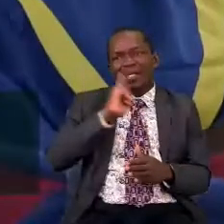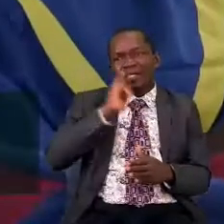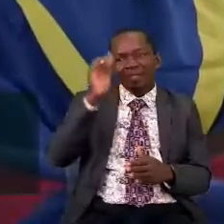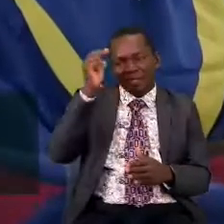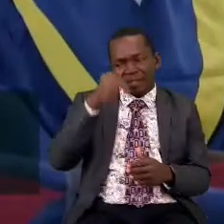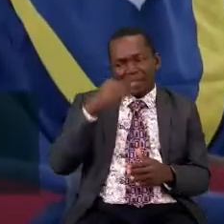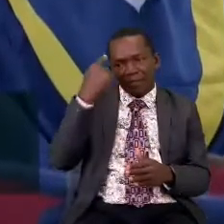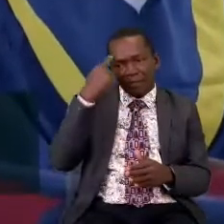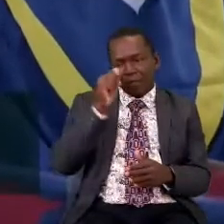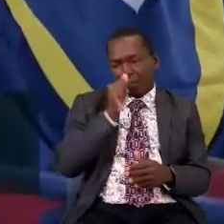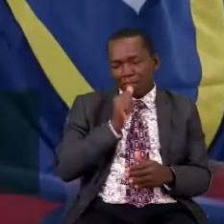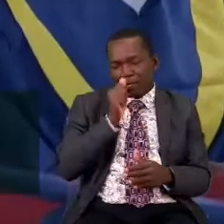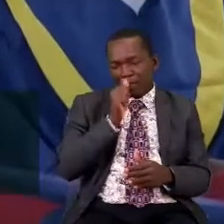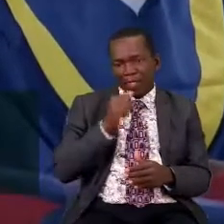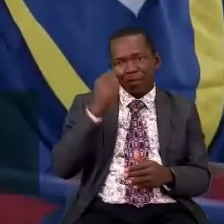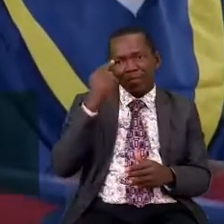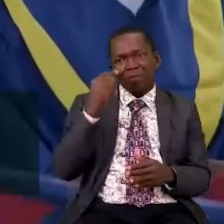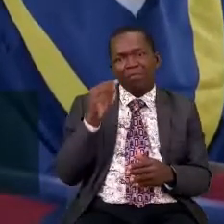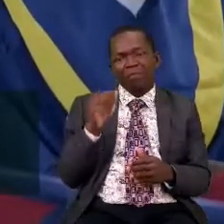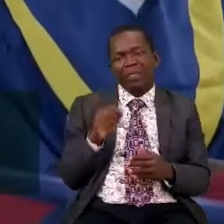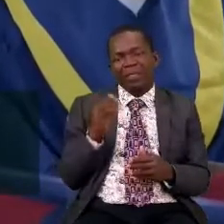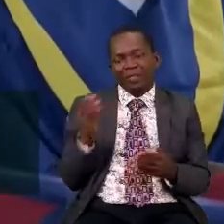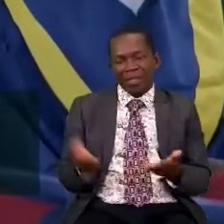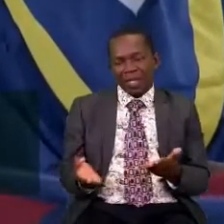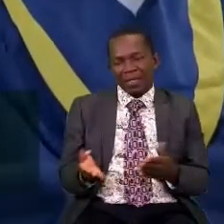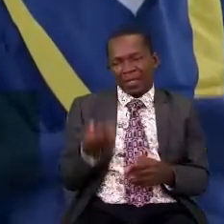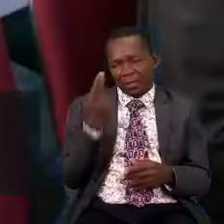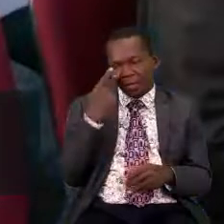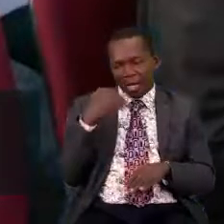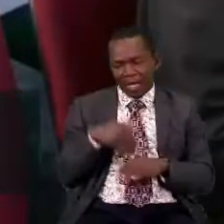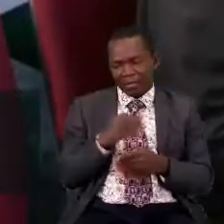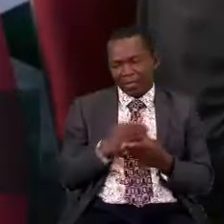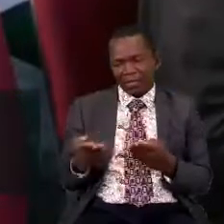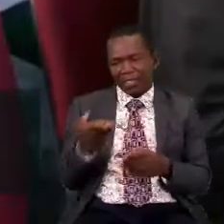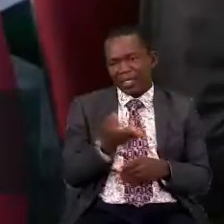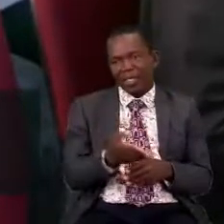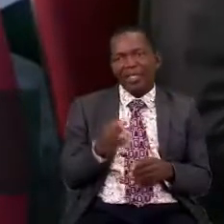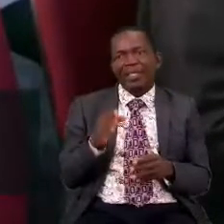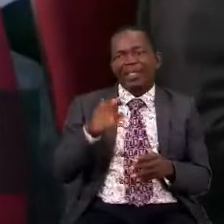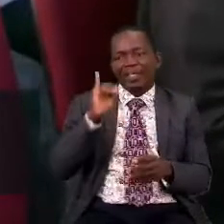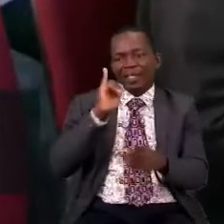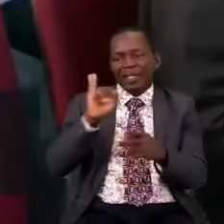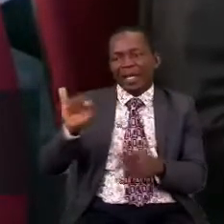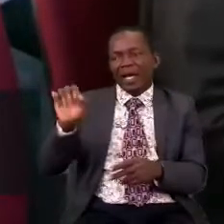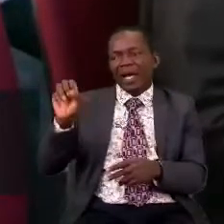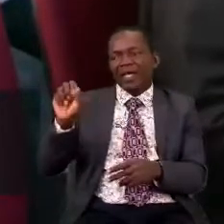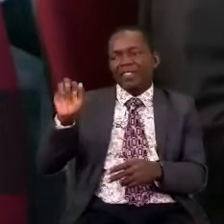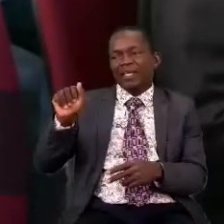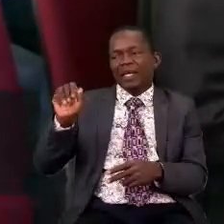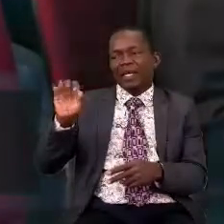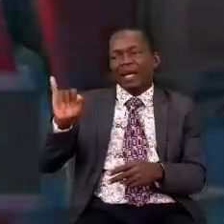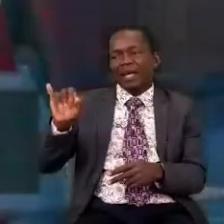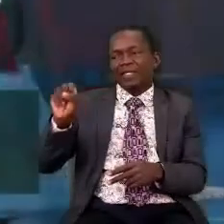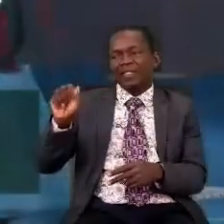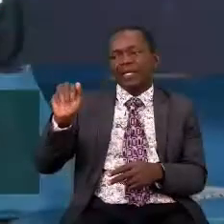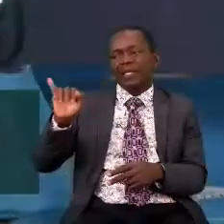reading from verse 18. Isaiah chapter 30. And we're looking at verse 18. You'll see that